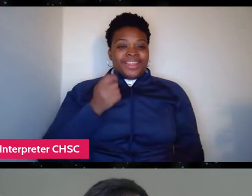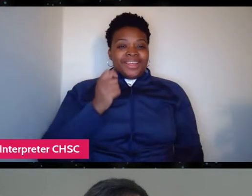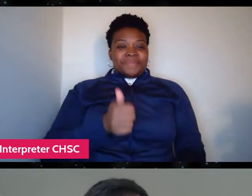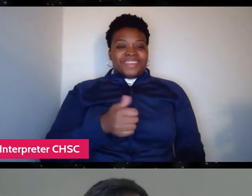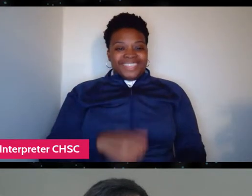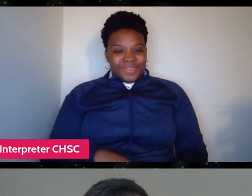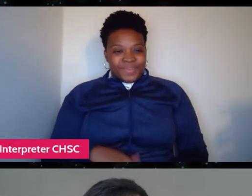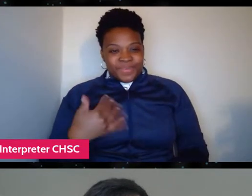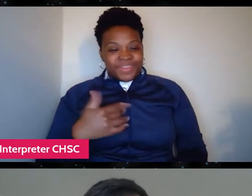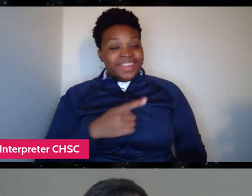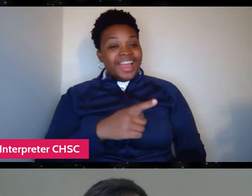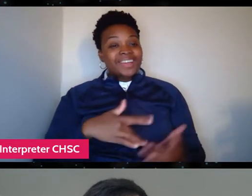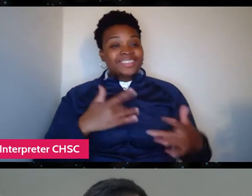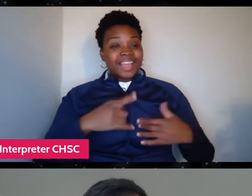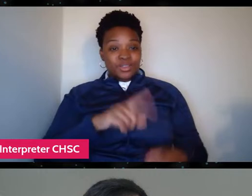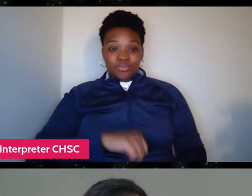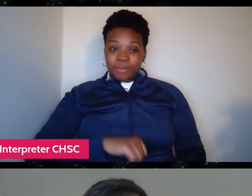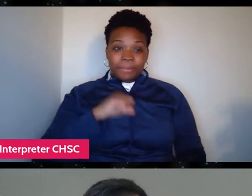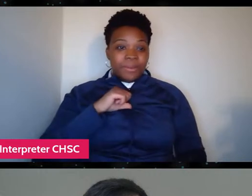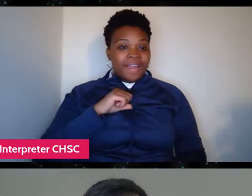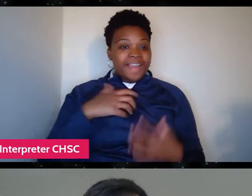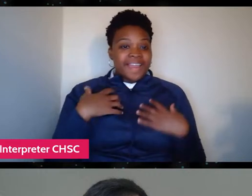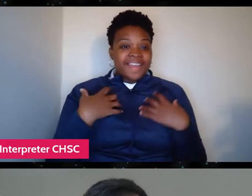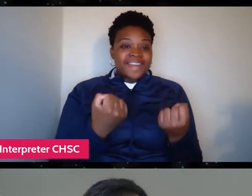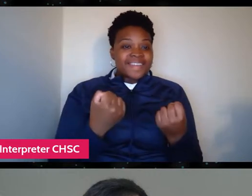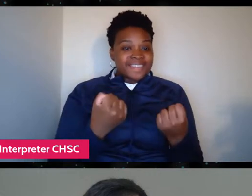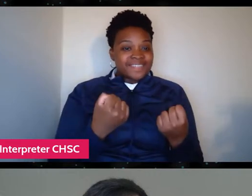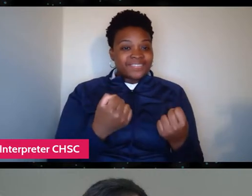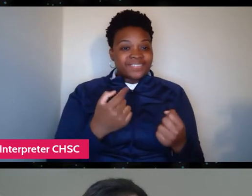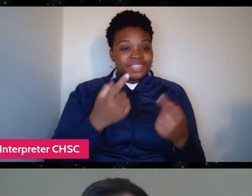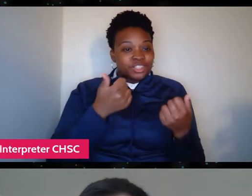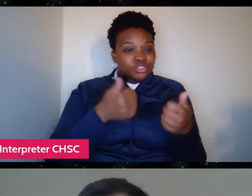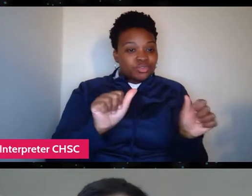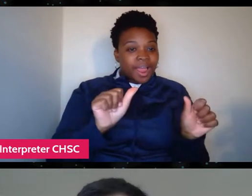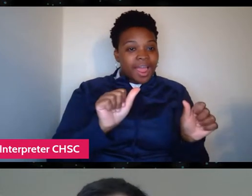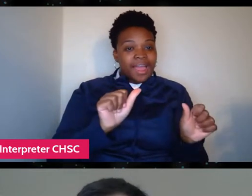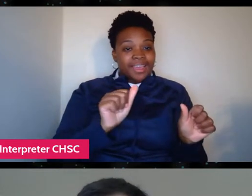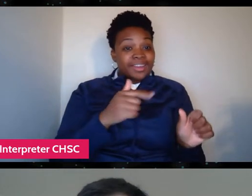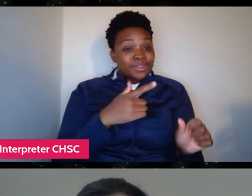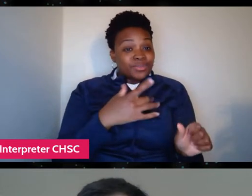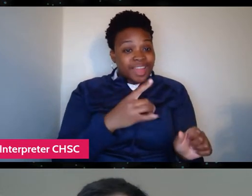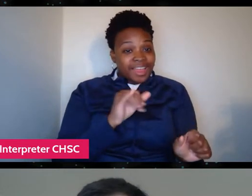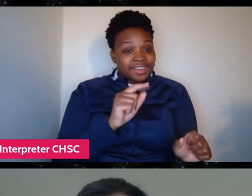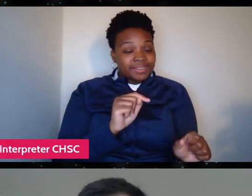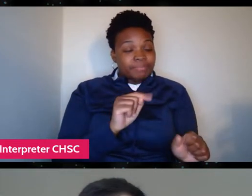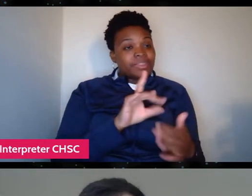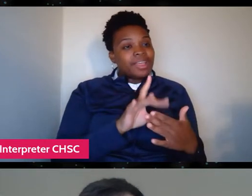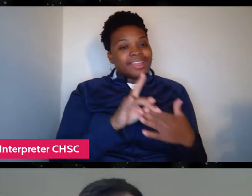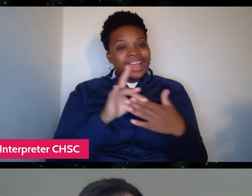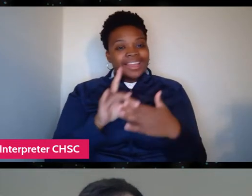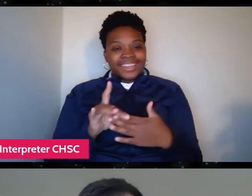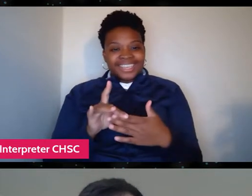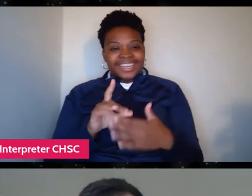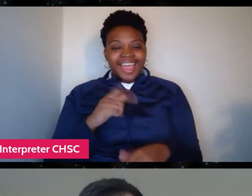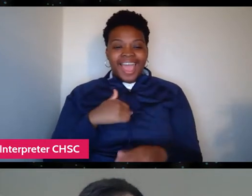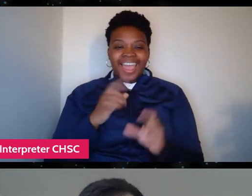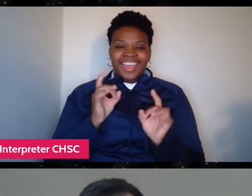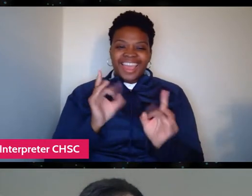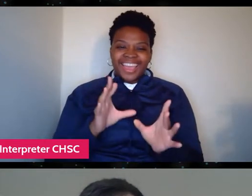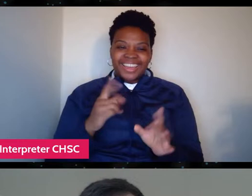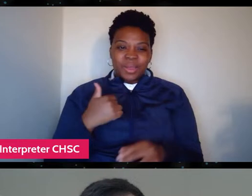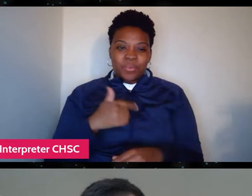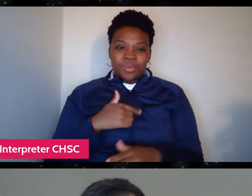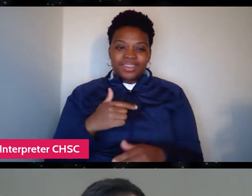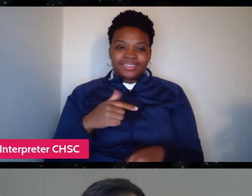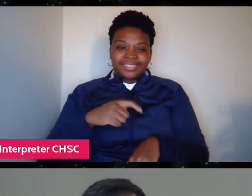you know, you were brave enough to try it and you loved it, which, you know, leads me, I hate we're, you know, basically